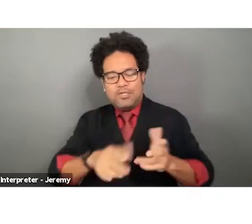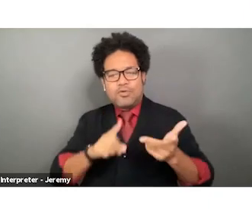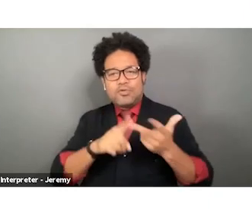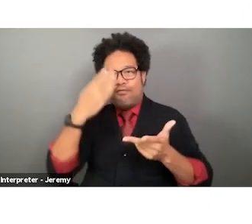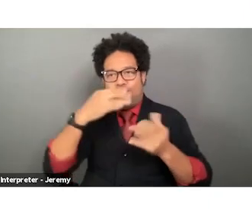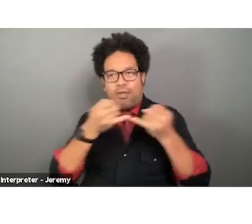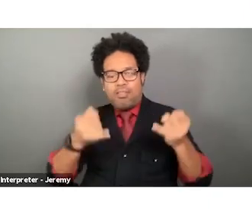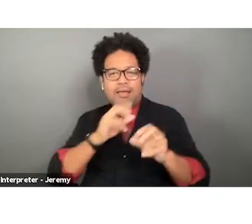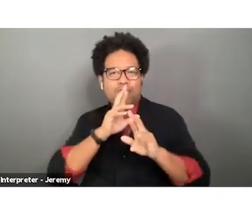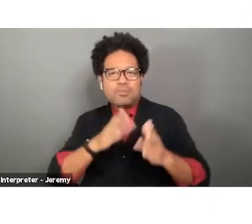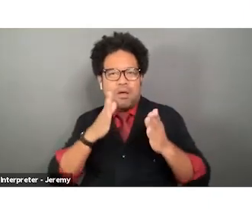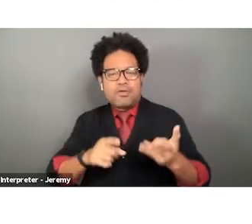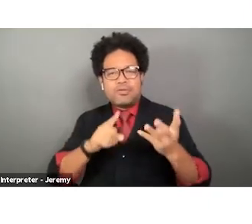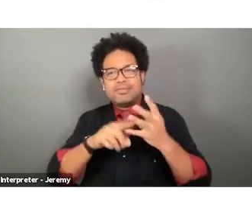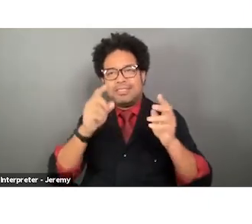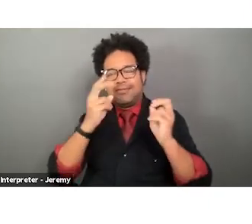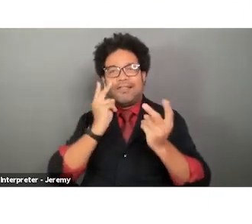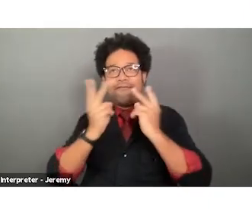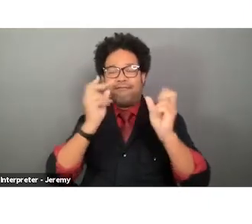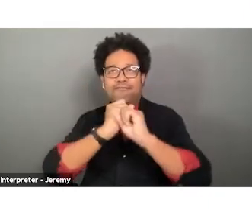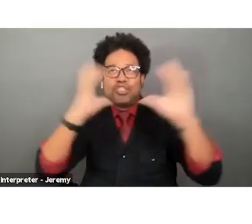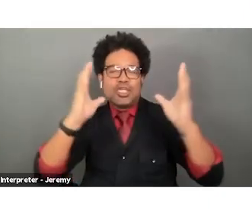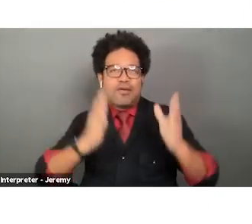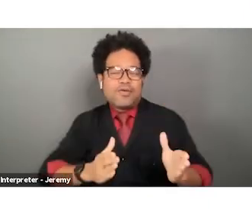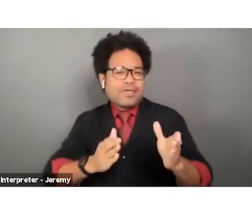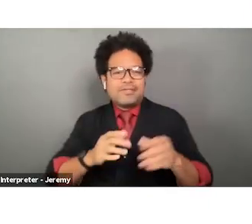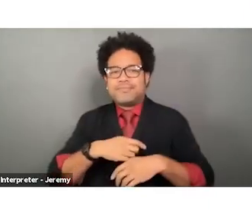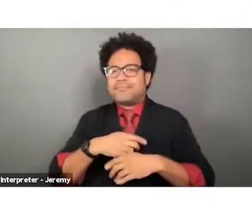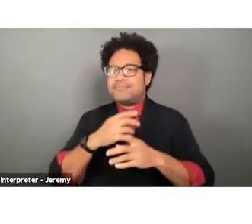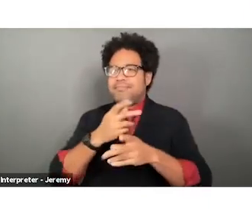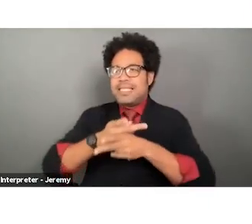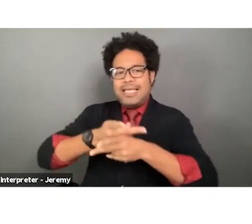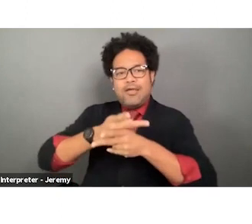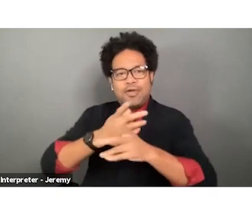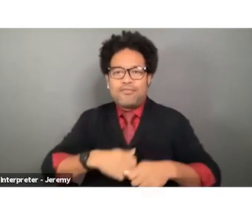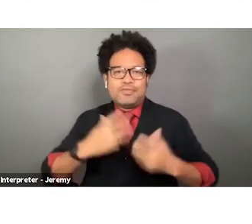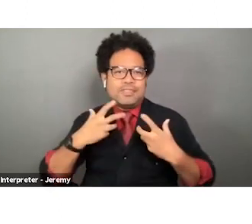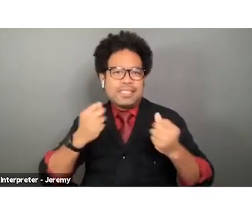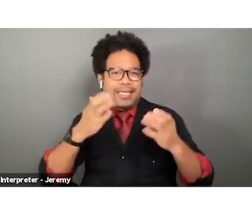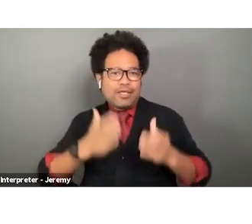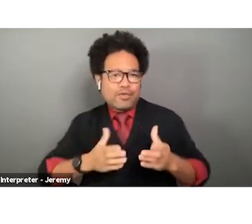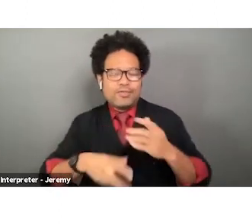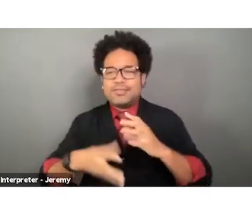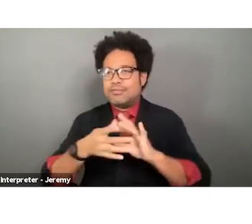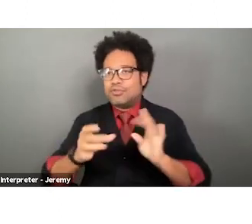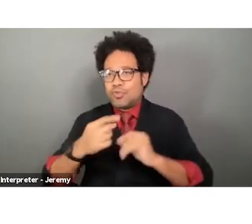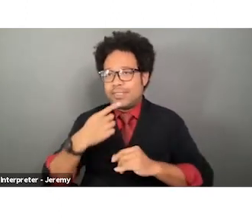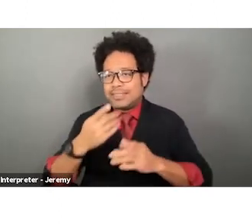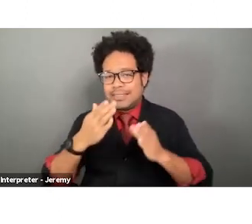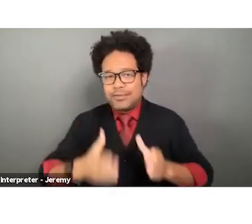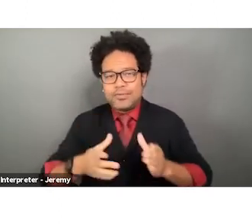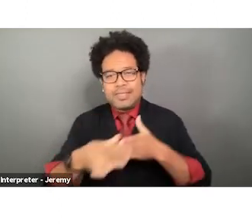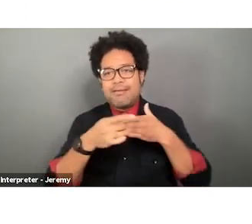responders, the visionaries, the builders, the caregivers, the disruptors, the healers, the storytellers, and the